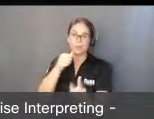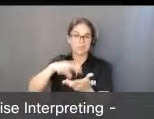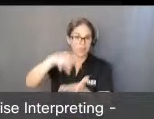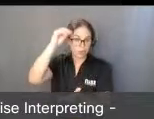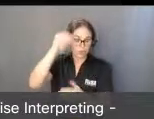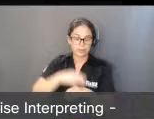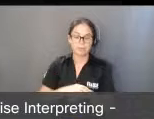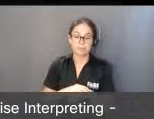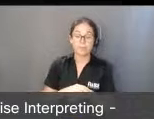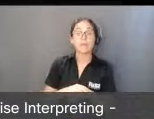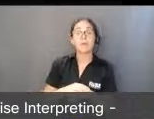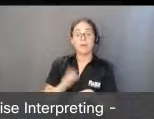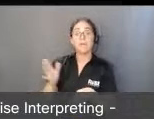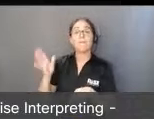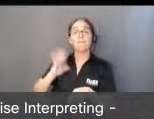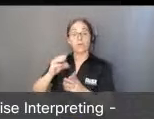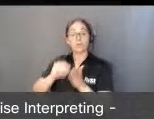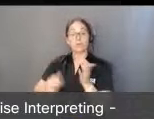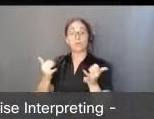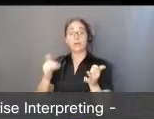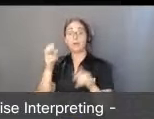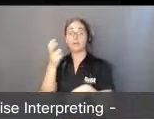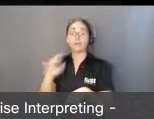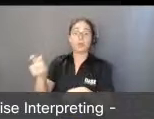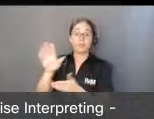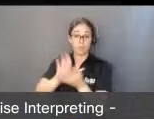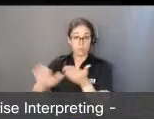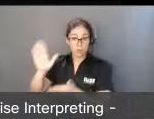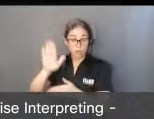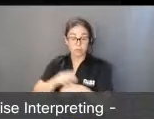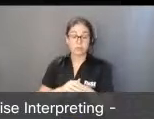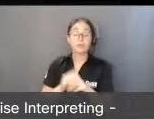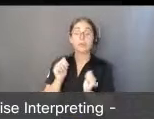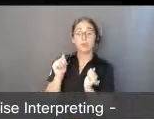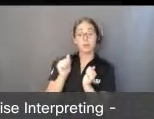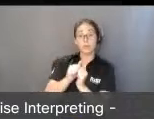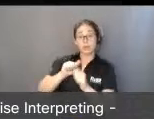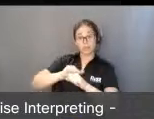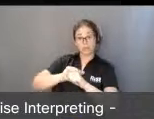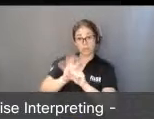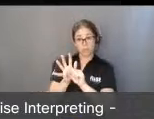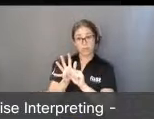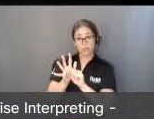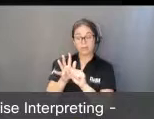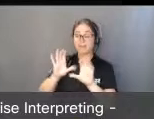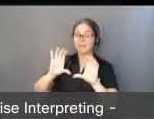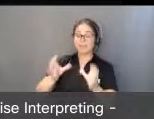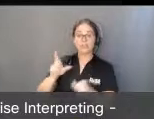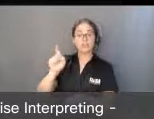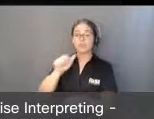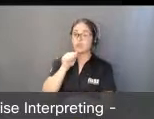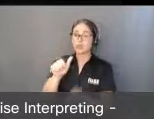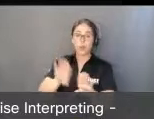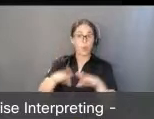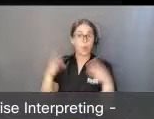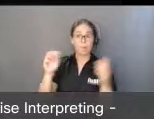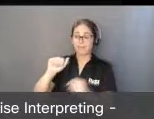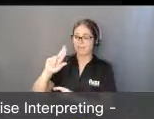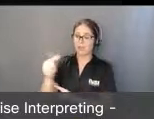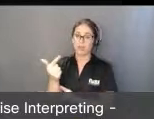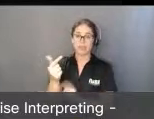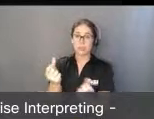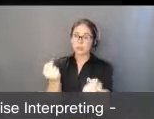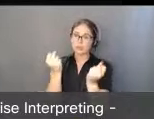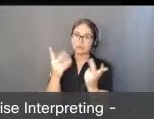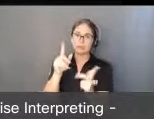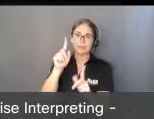now at San Francisco State senior. With the spike in COVID classes, schools should not open in August. There's too many